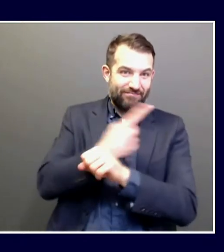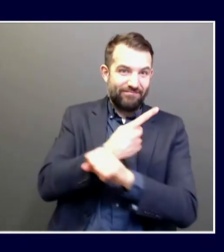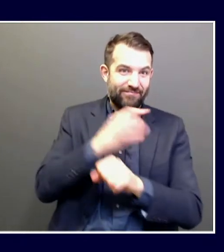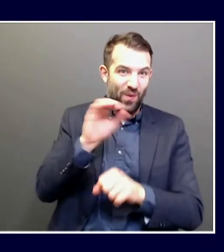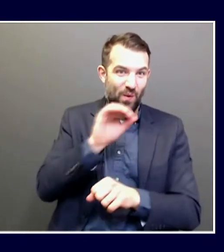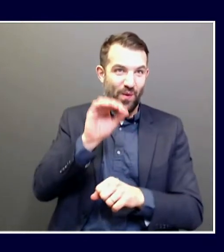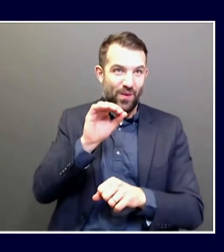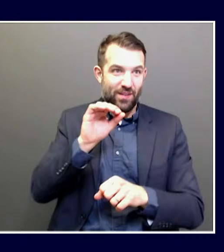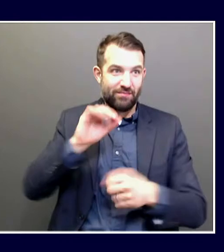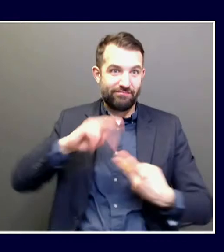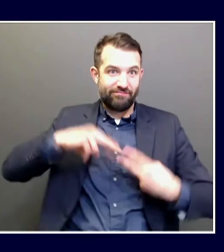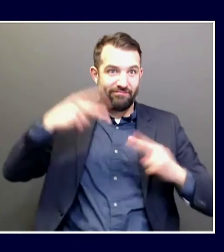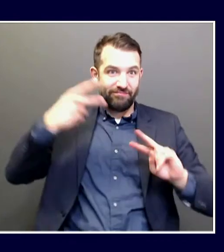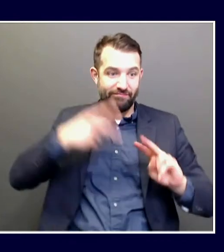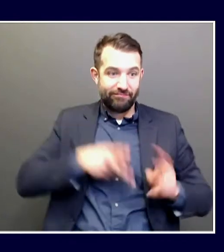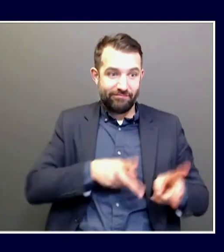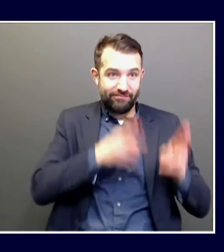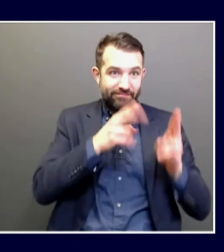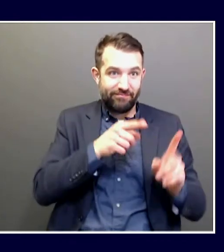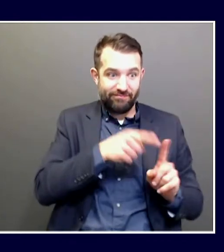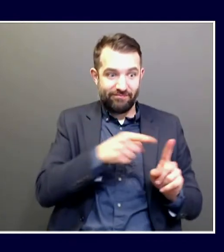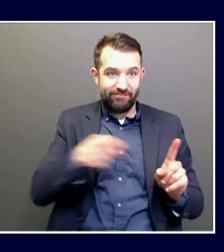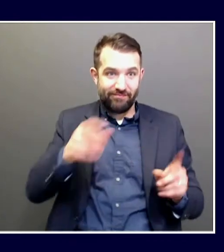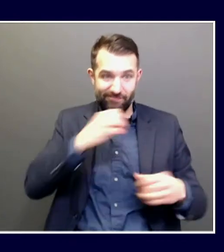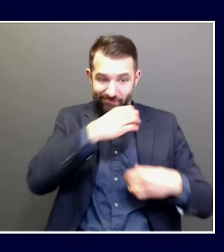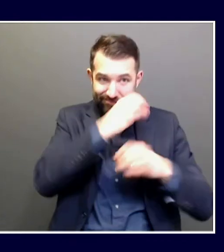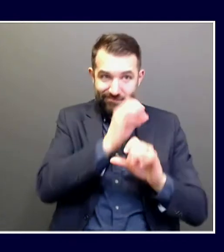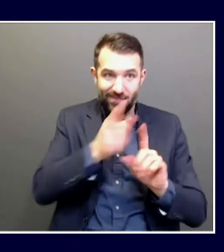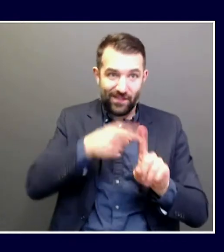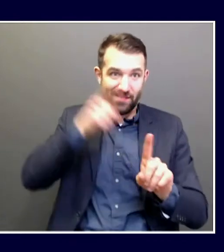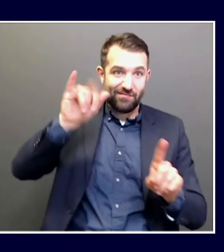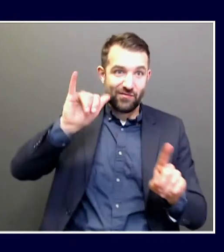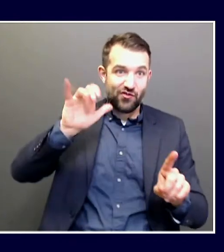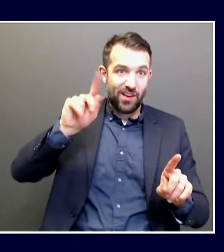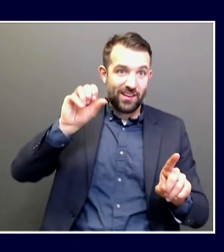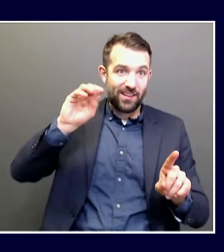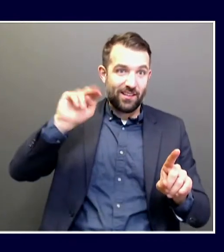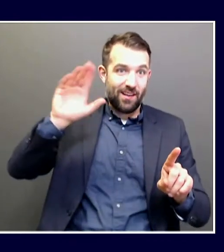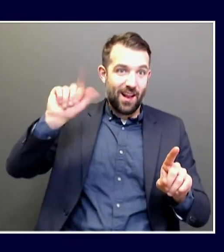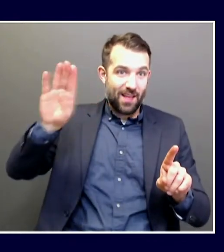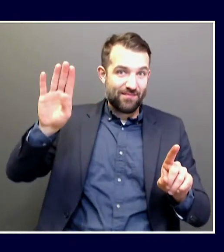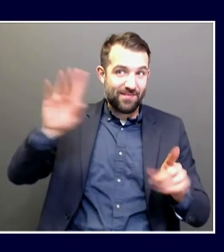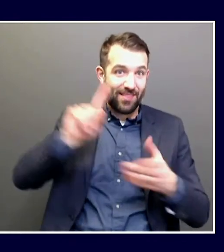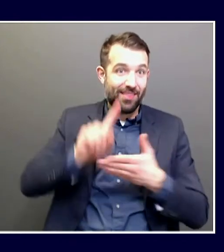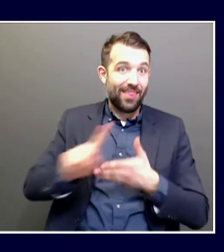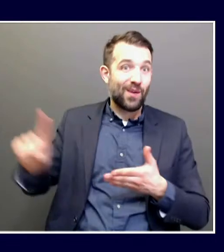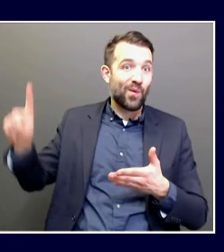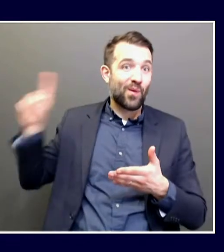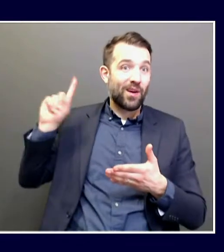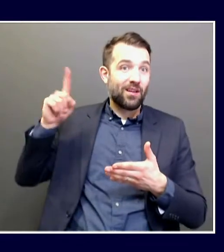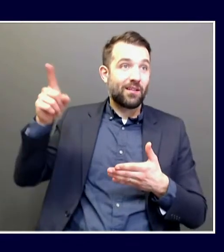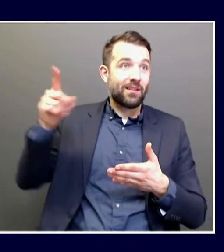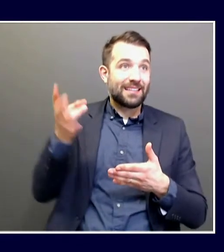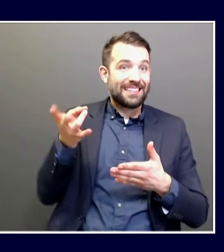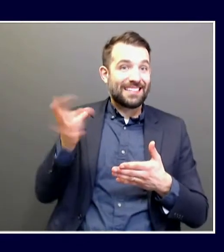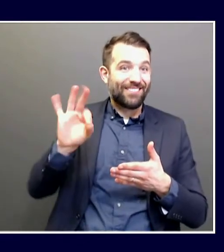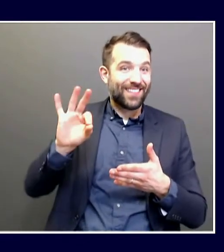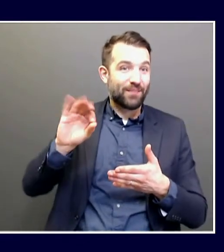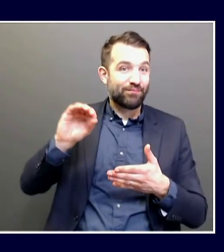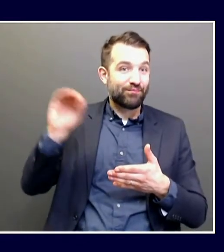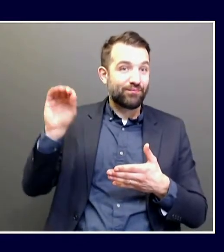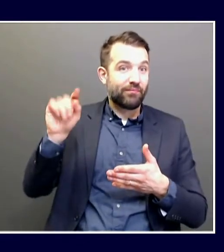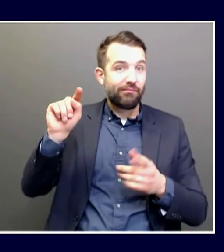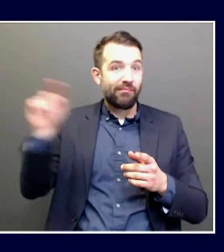in partnership with JAX that we put up last week had us at 79, we'll call it 80%. We've received